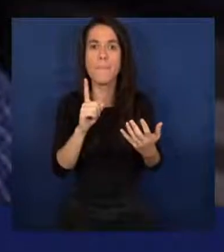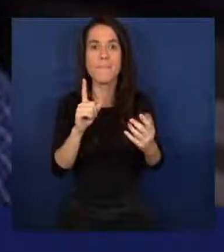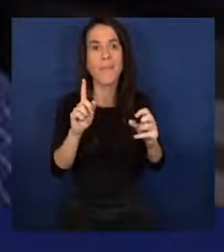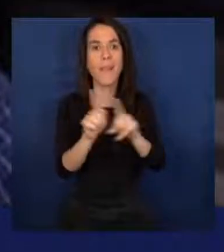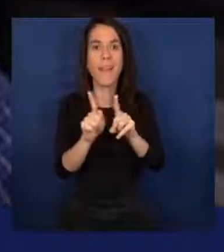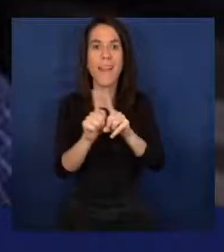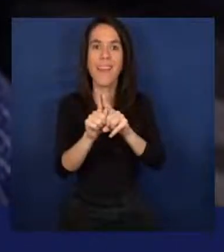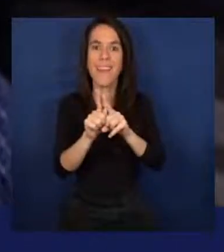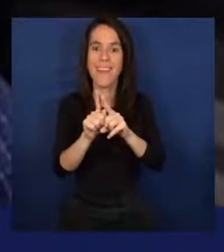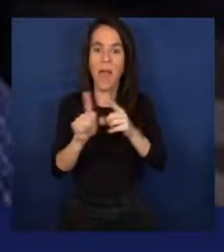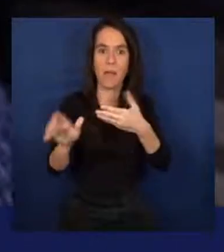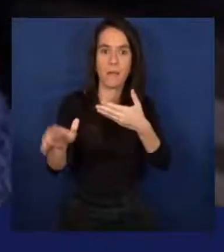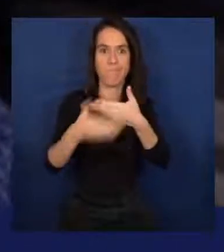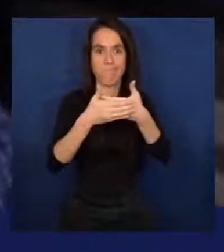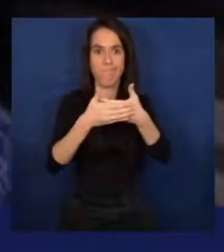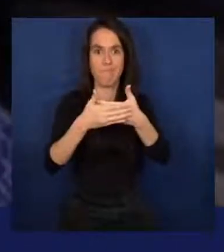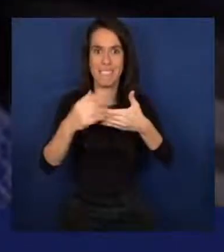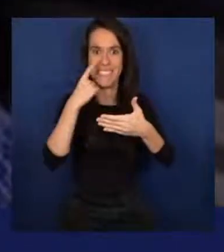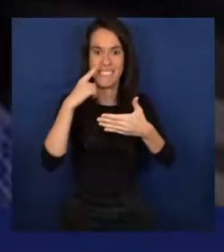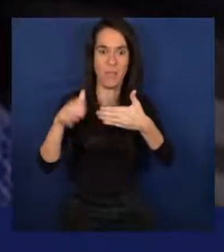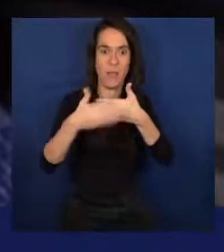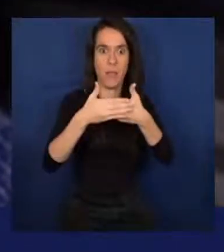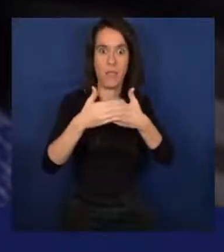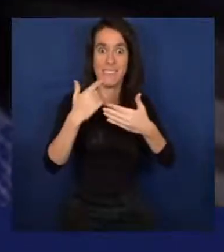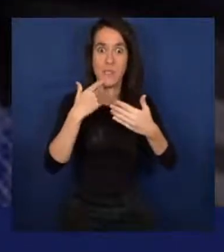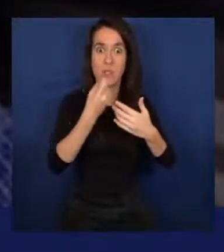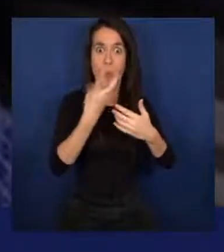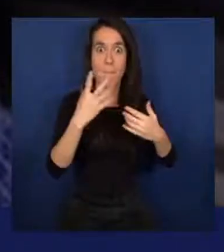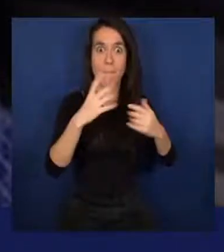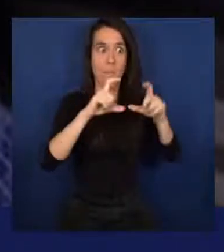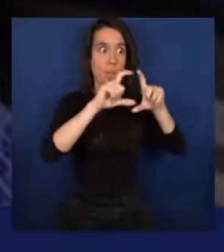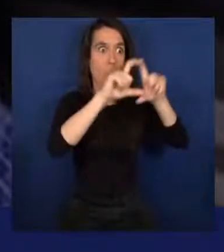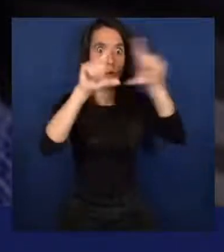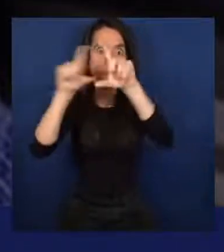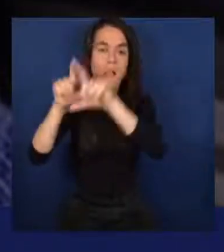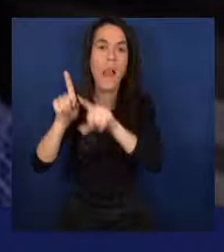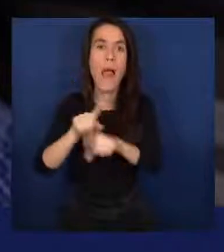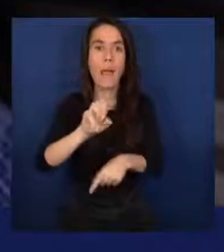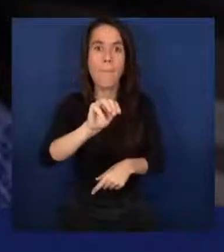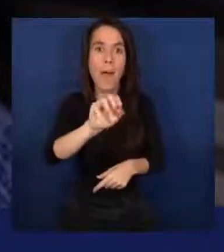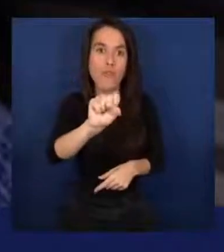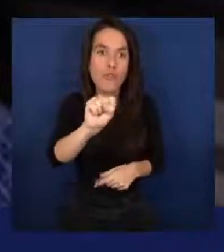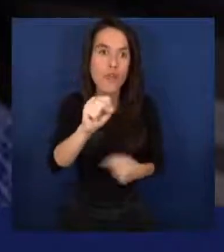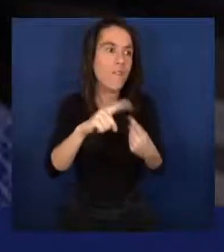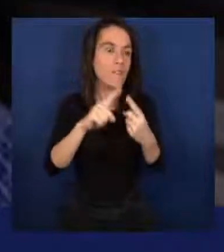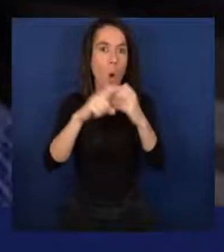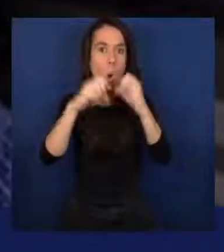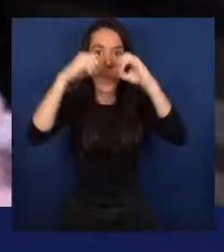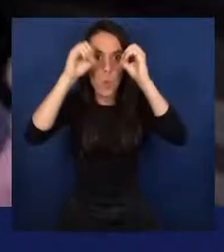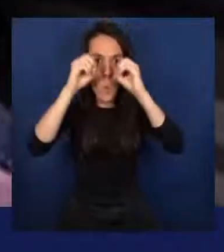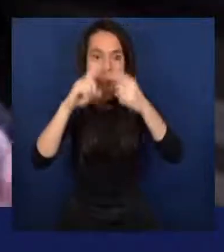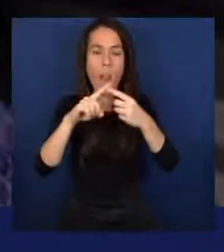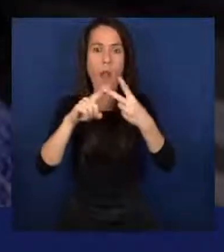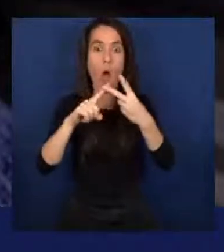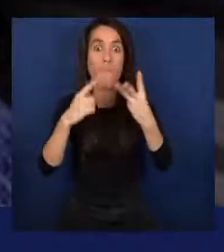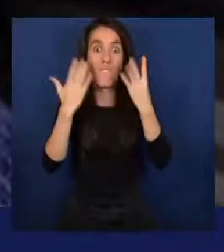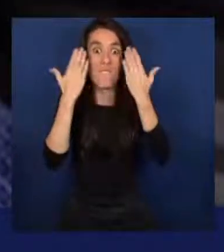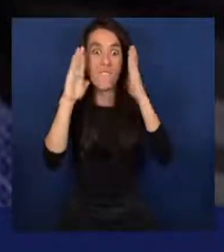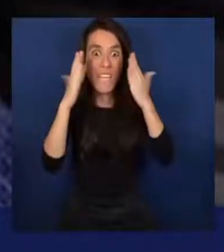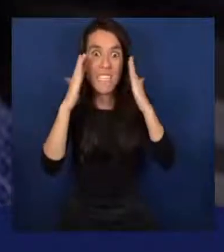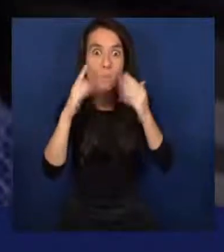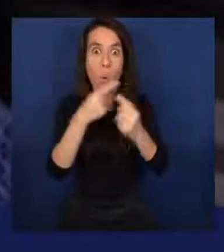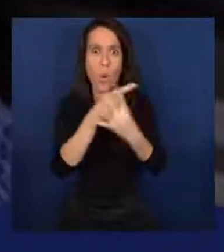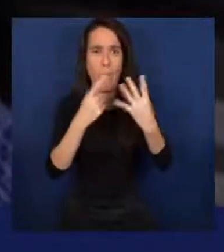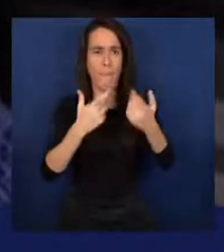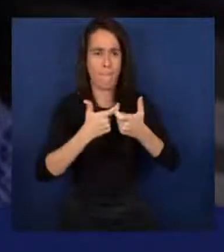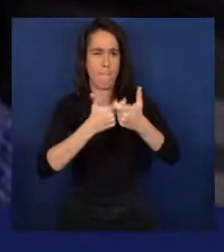you're seeing the pressure on organizations like Microsoft and IBM and Google and Facebook and so forth, those that are largely